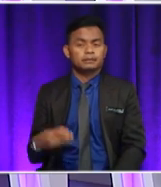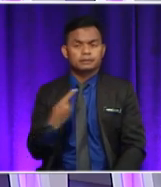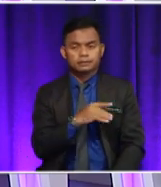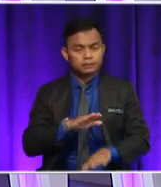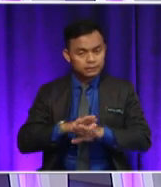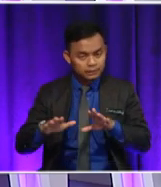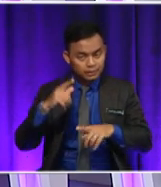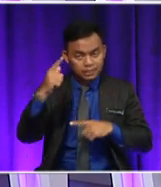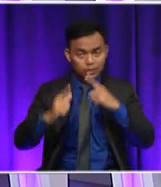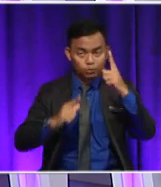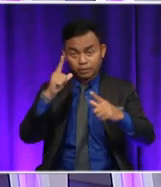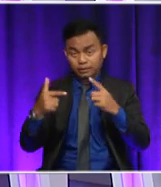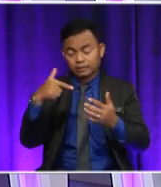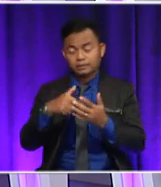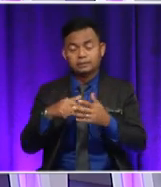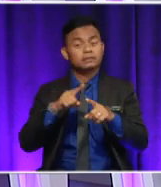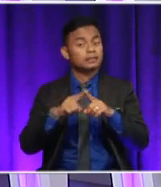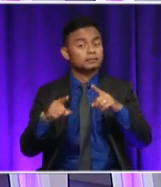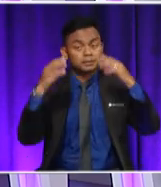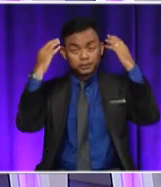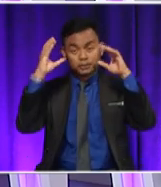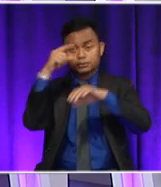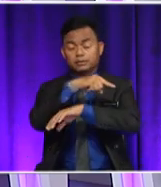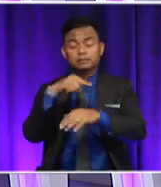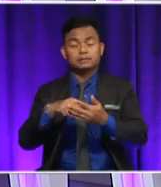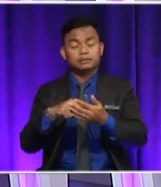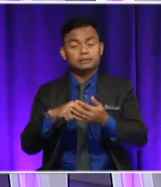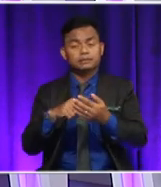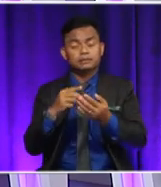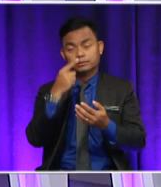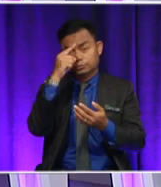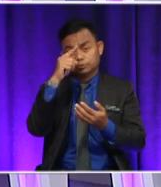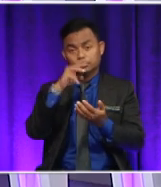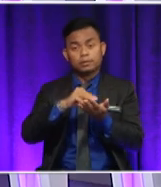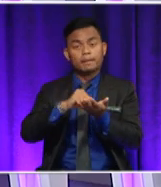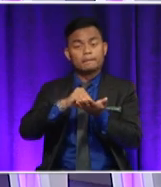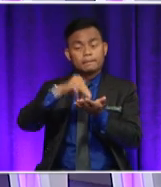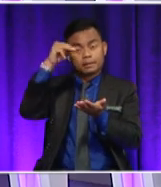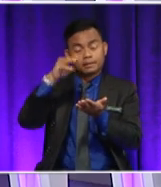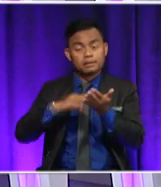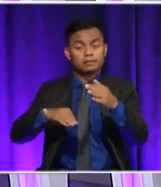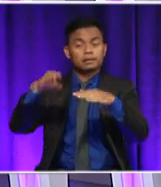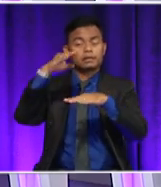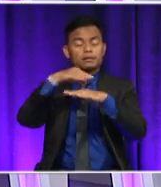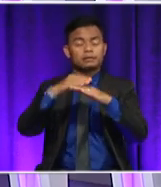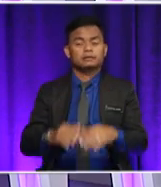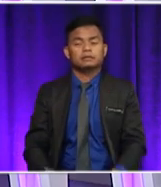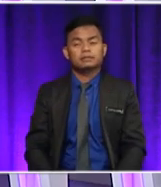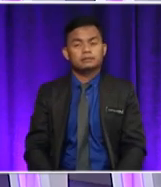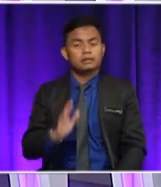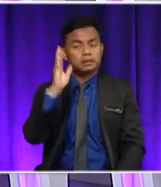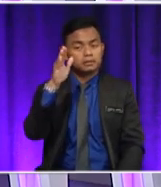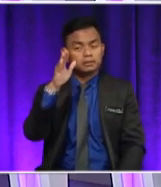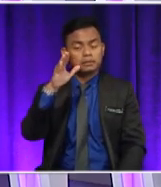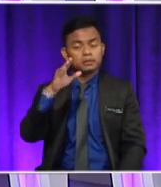anymore, but our teacher today, Teacher Liana, in this upper secondary slot for English, she'll be taking us on some